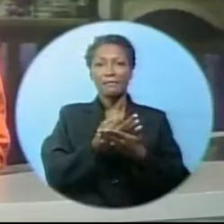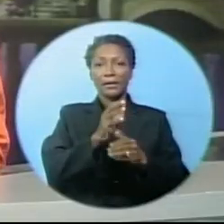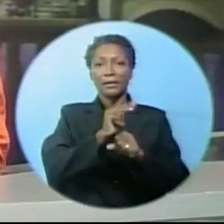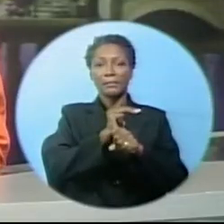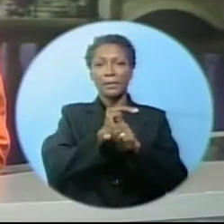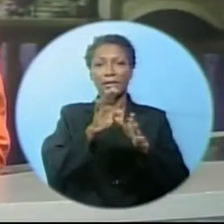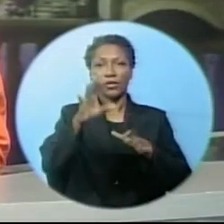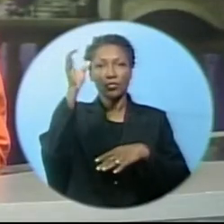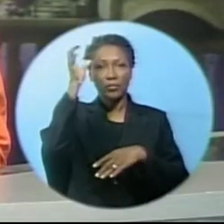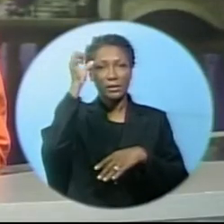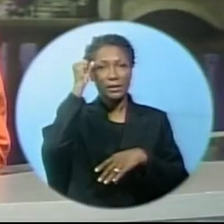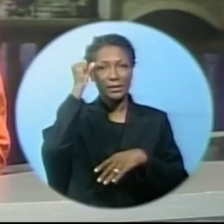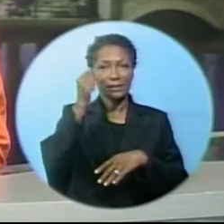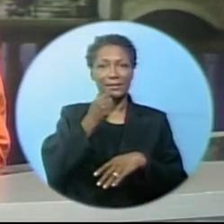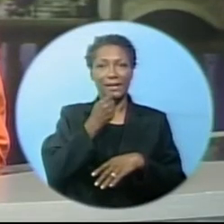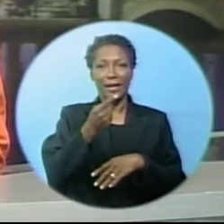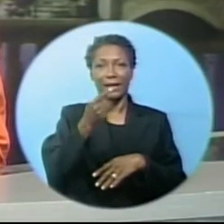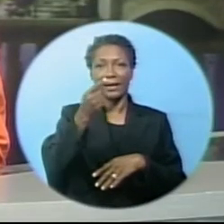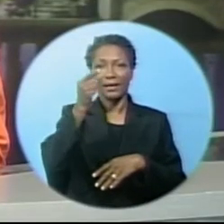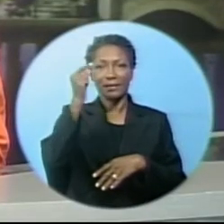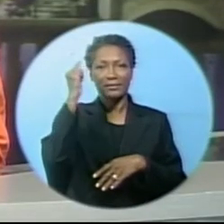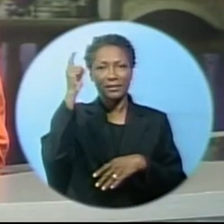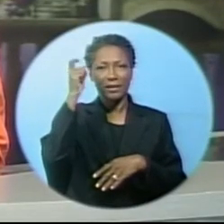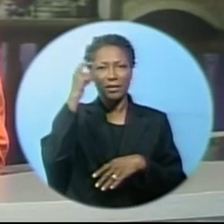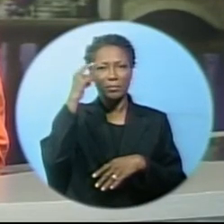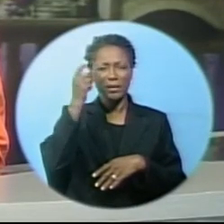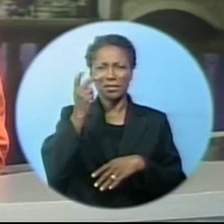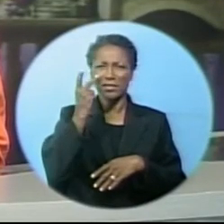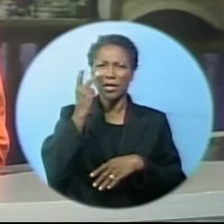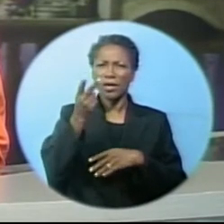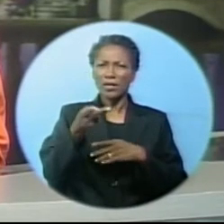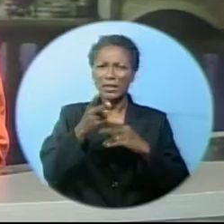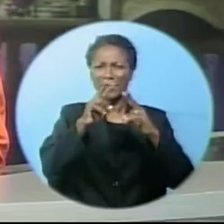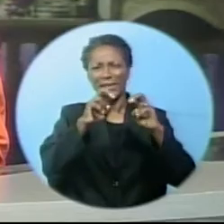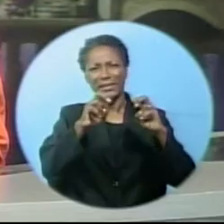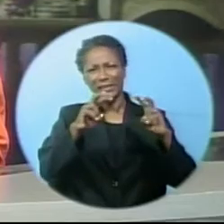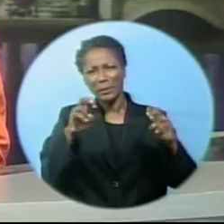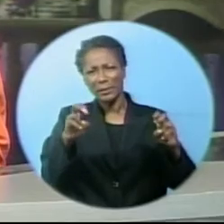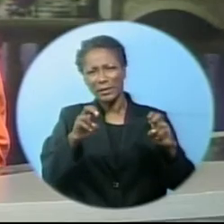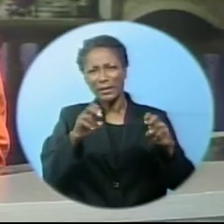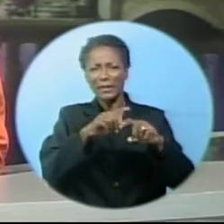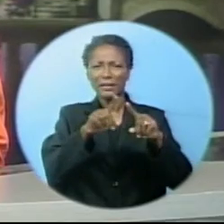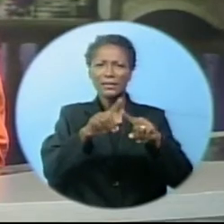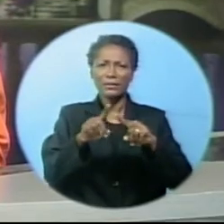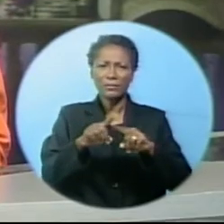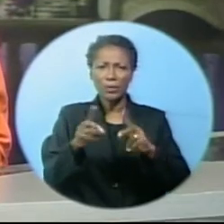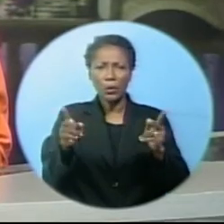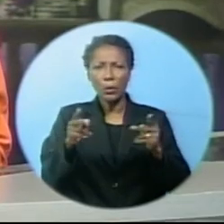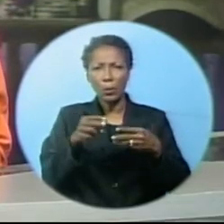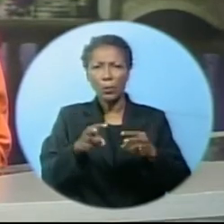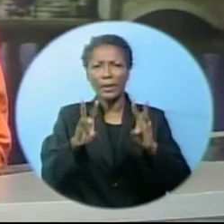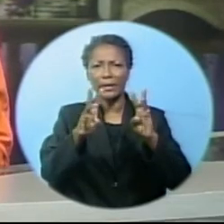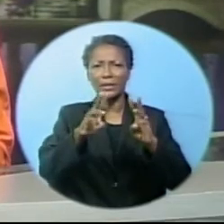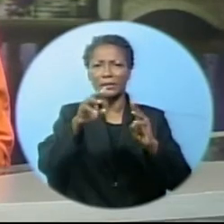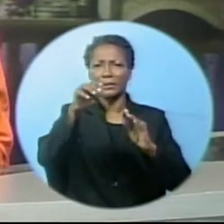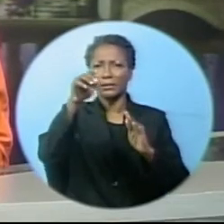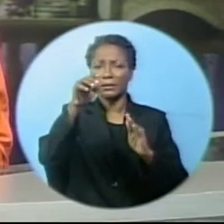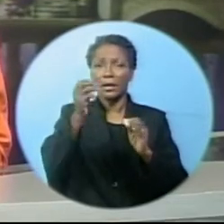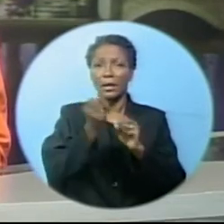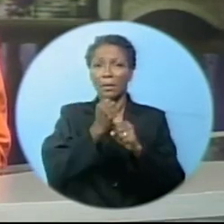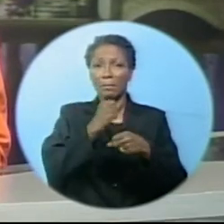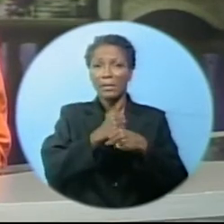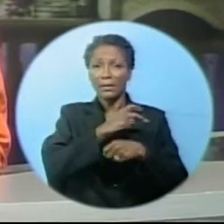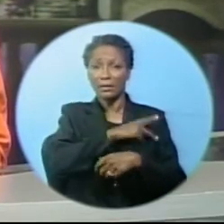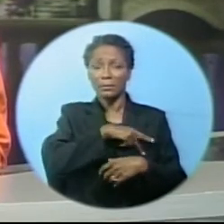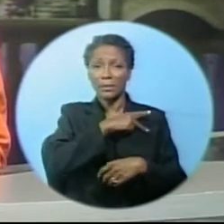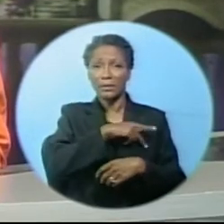Finance Minister Chris Sinclair says government is still looking at different ways to lower the personal income tax rate over time. He says it's